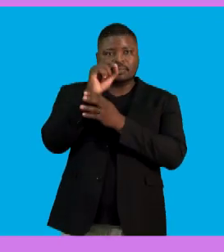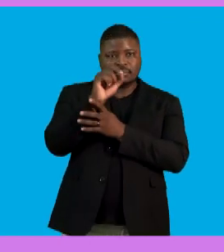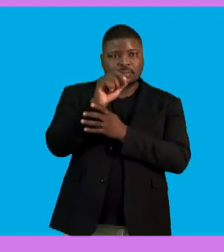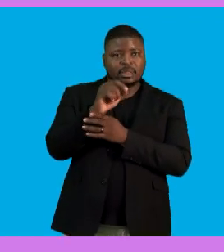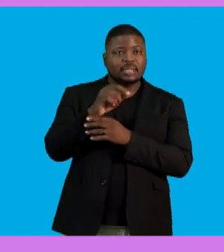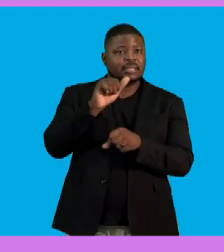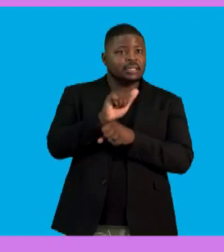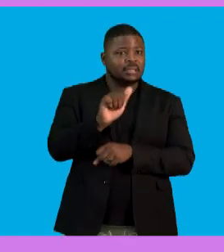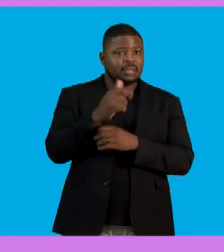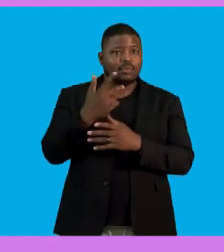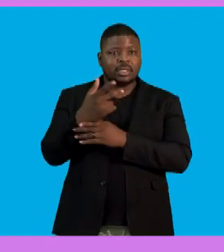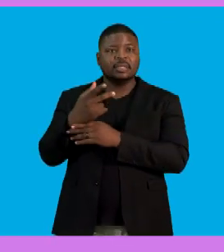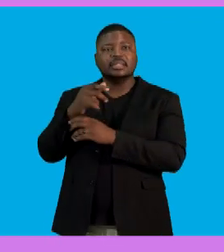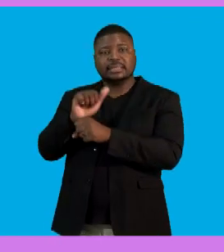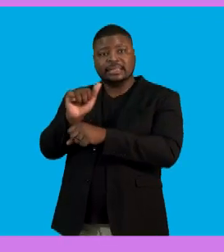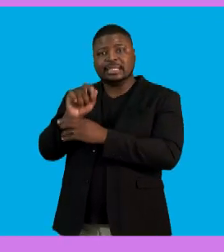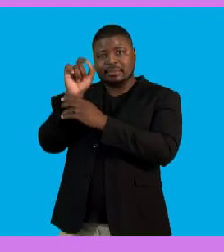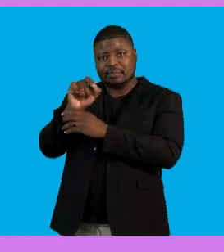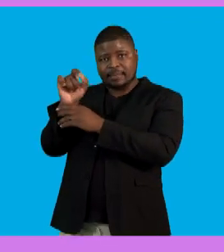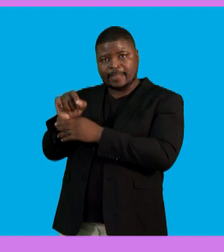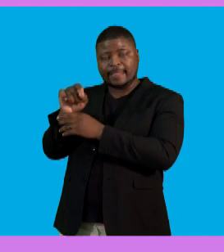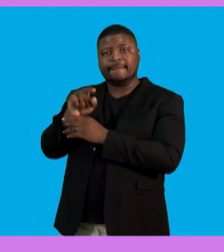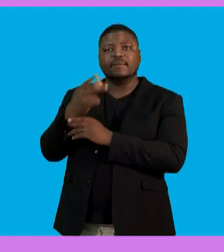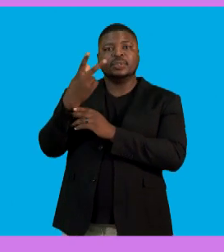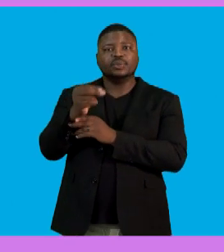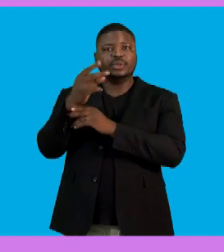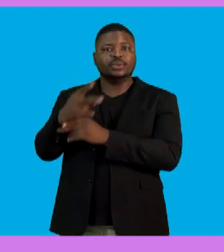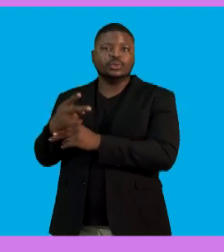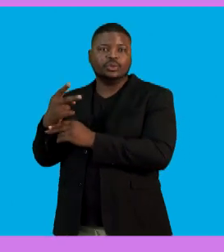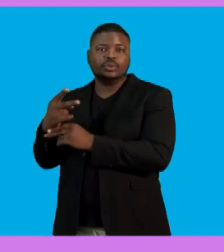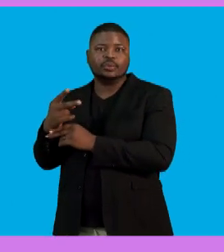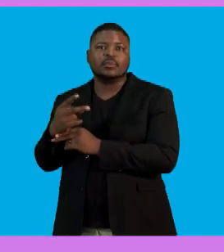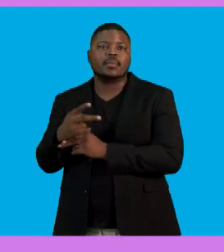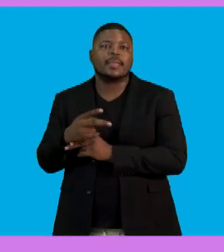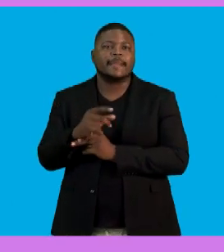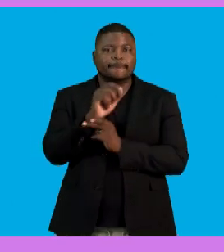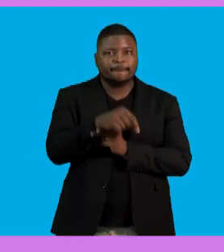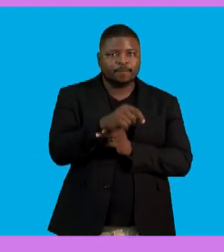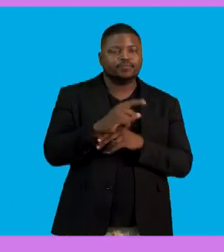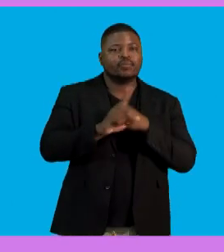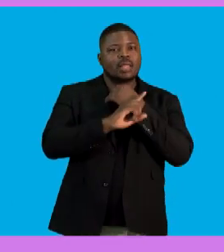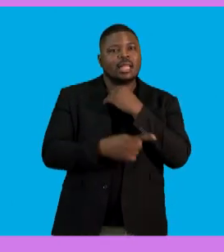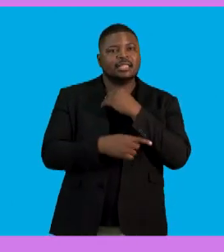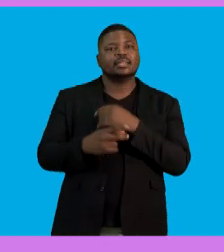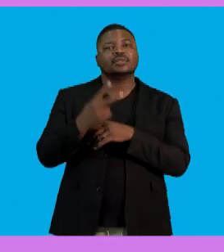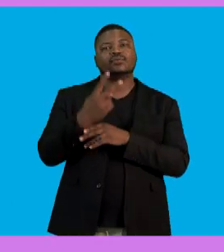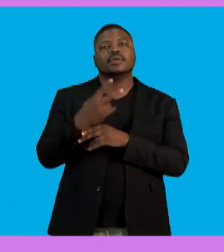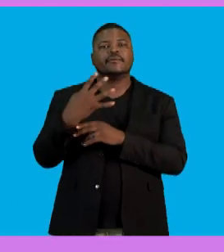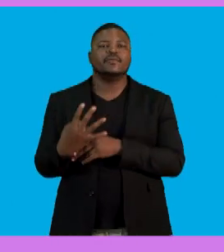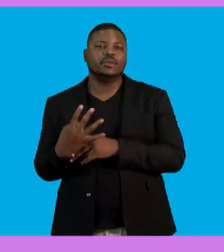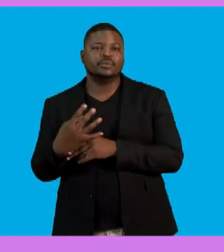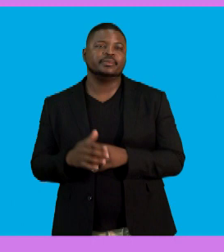we go. Where is 16? Right there. Then I've got a 22. And lastly,